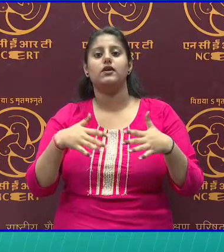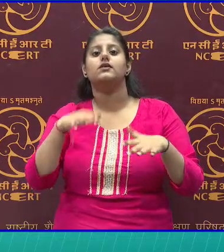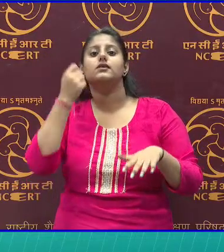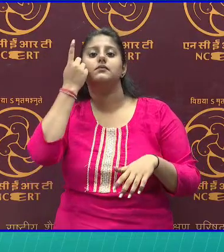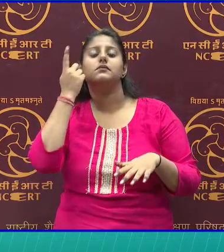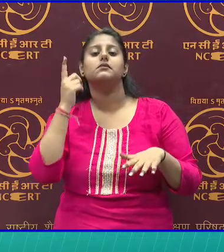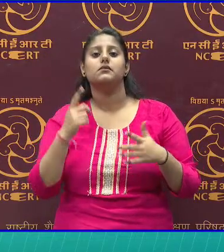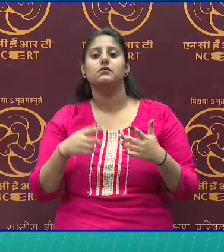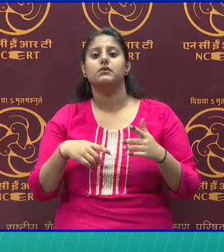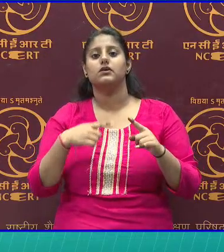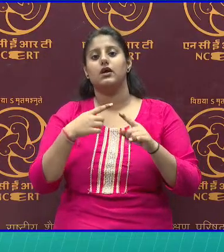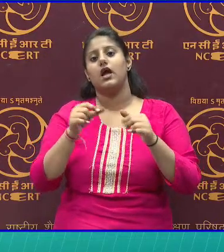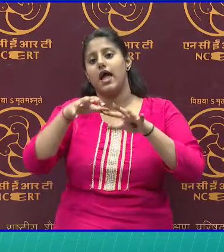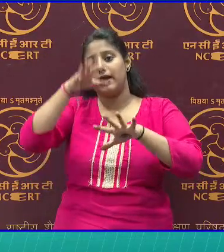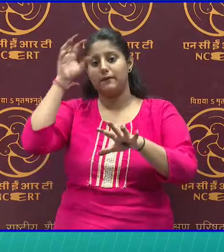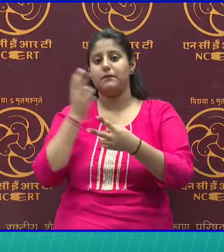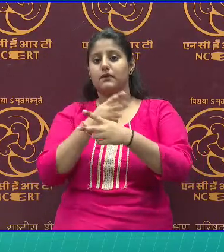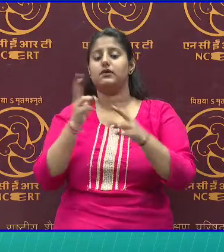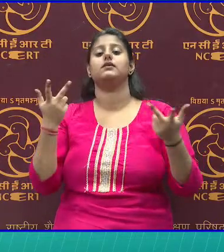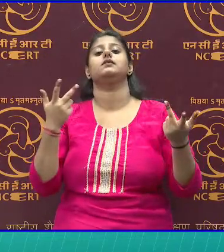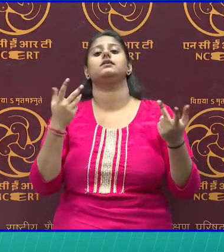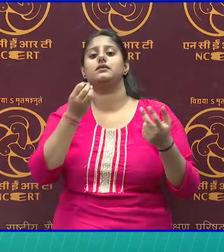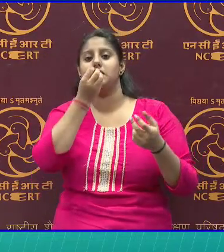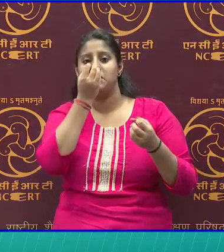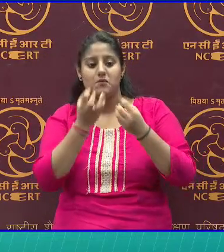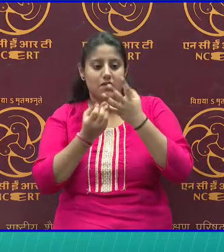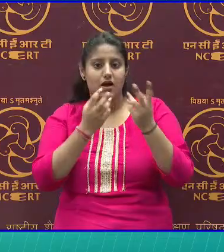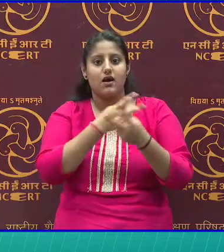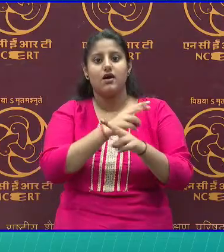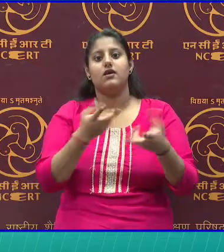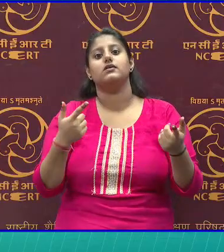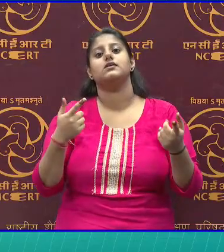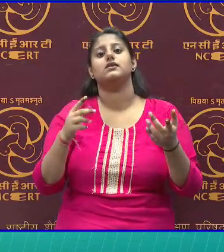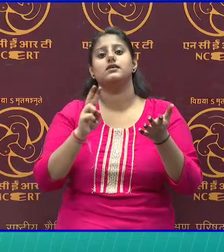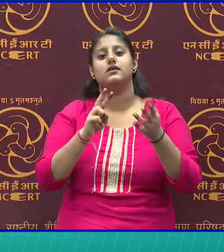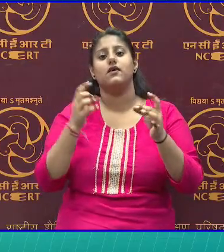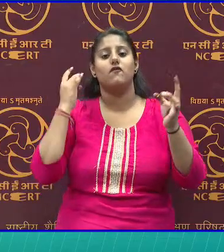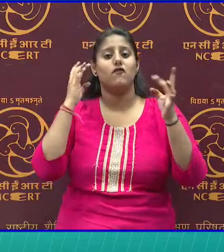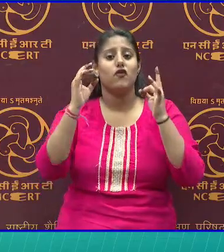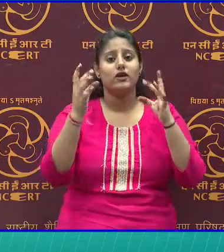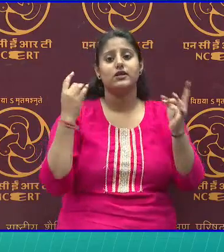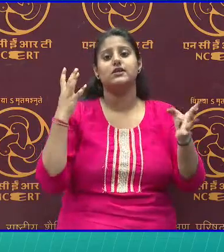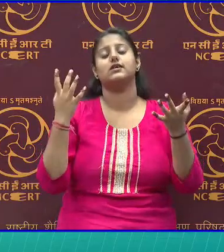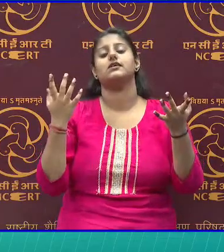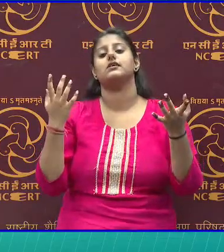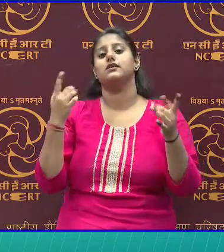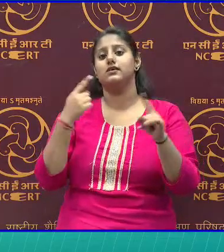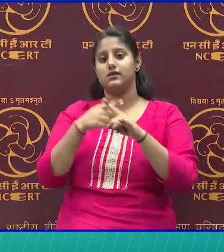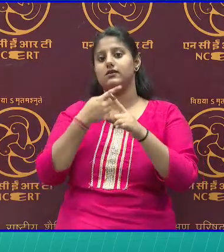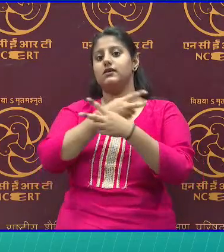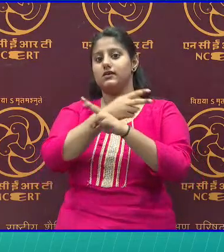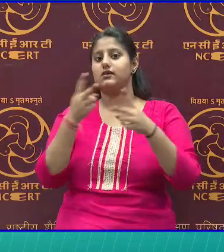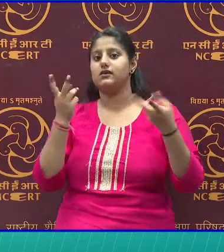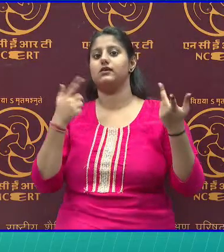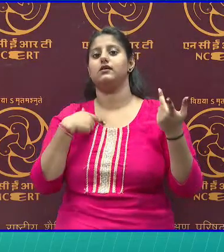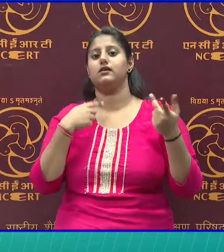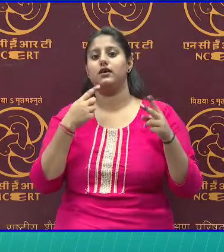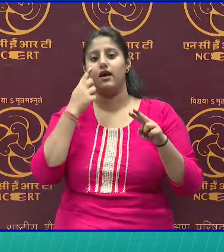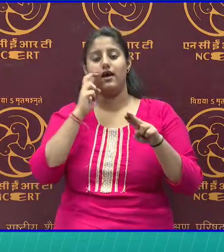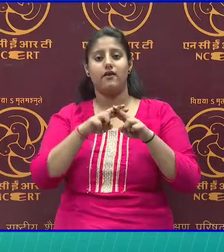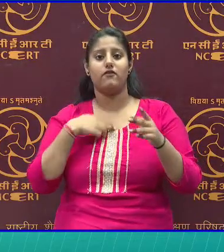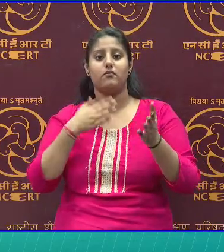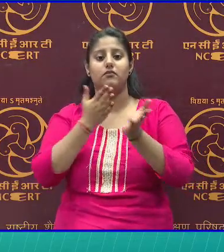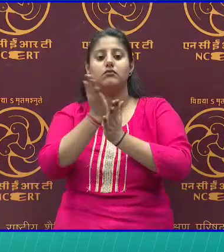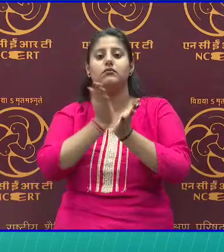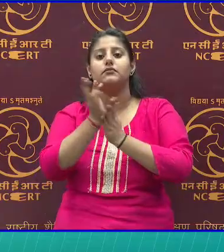about, the animals, the plants, and then even the life around the forest. So forest we have taken as a system, and then we talk about the diversity